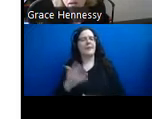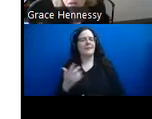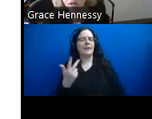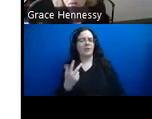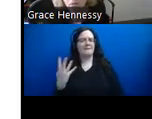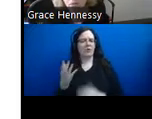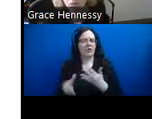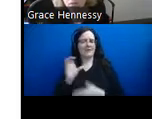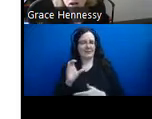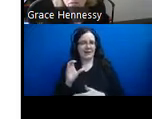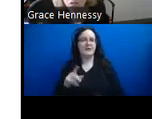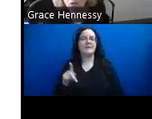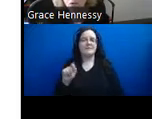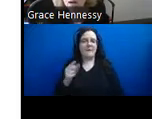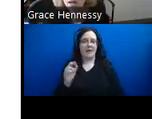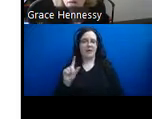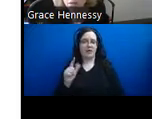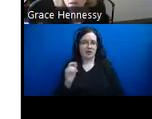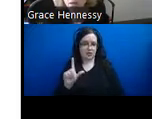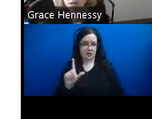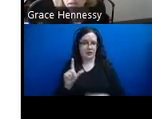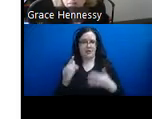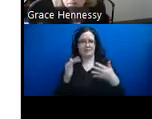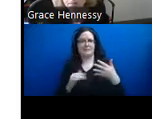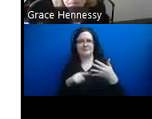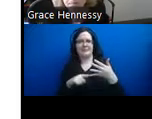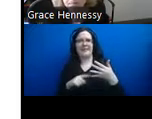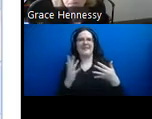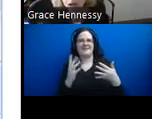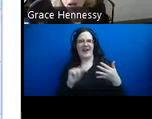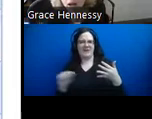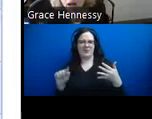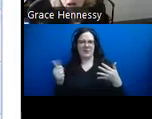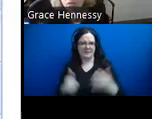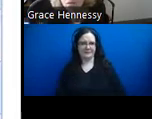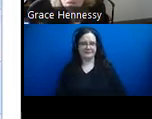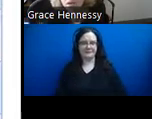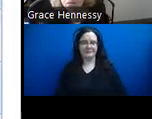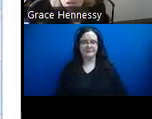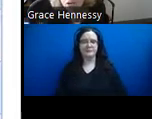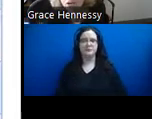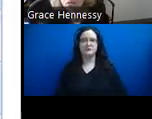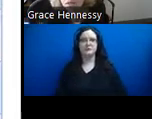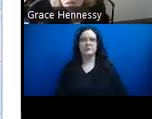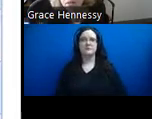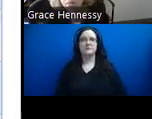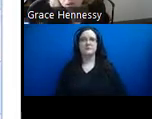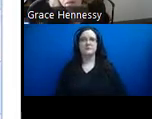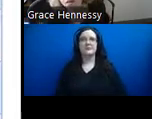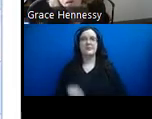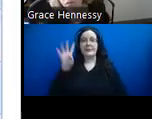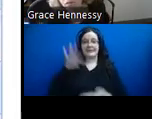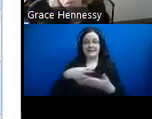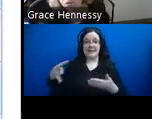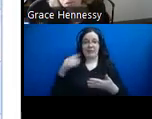pathological gambling, which was 5 to 10 criteria. And what this table shows is the